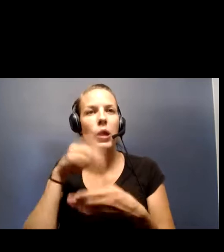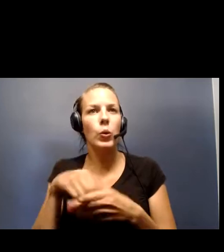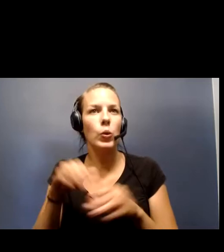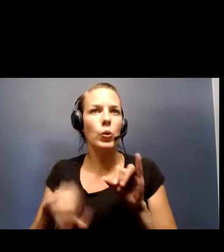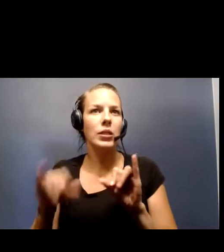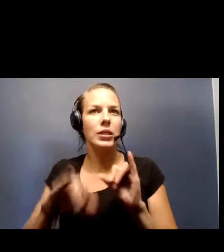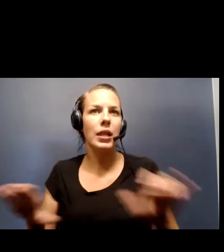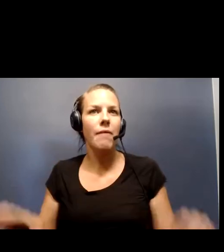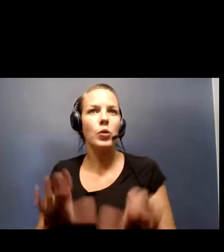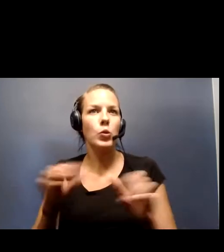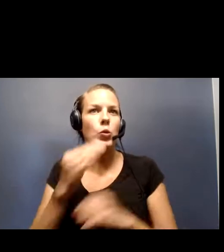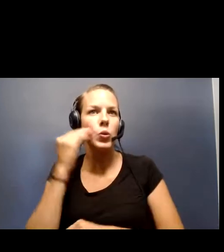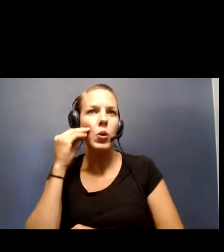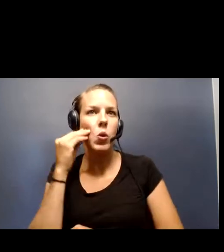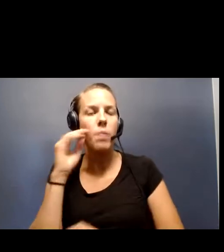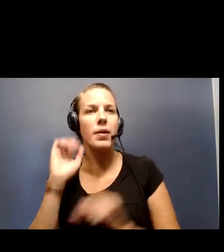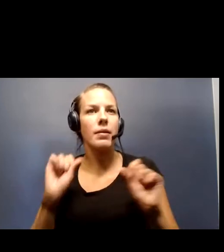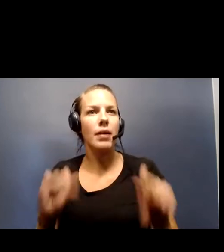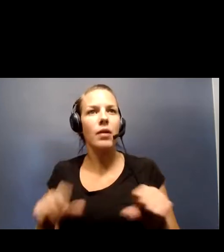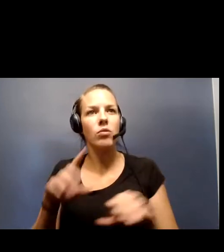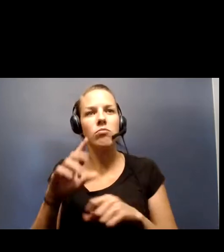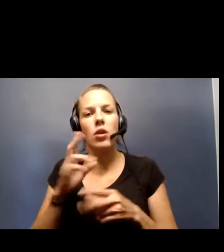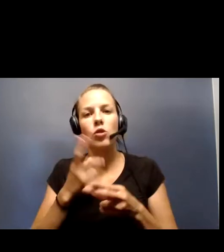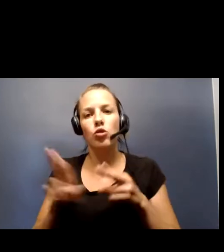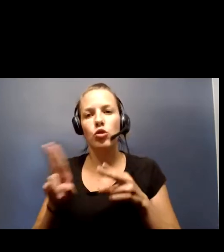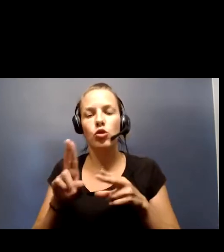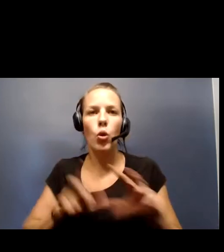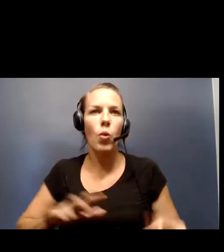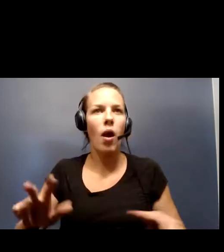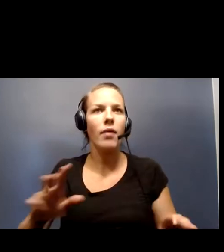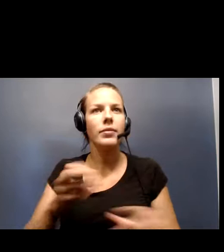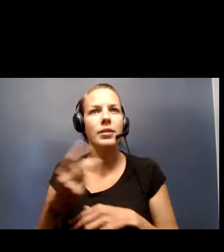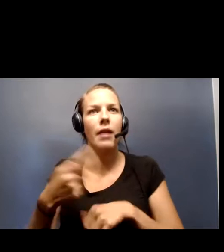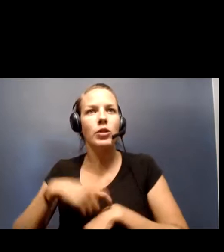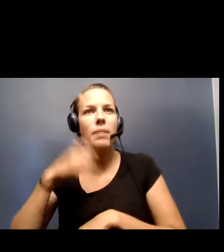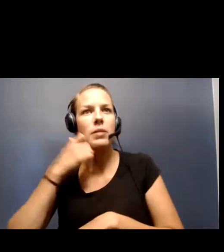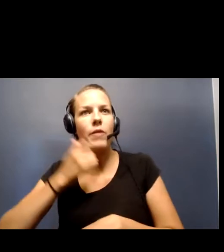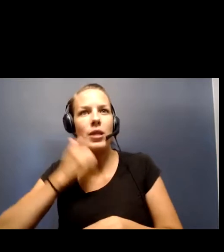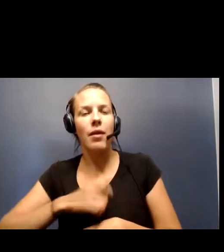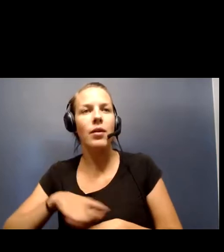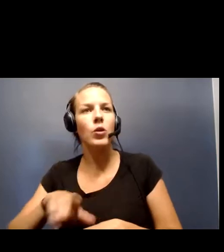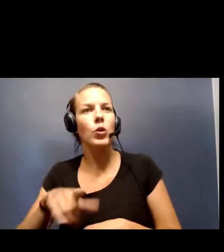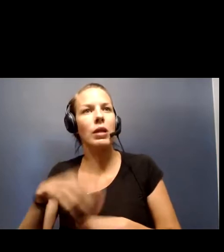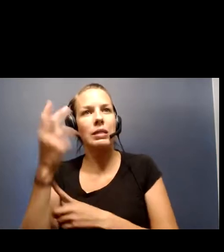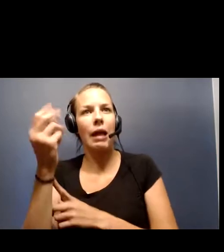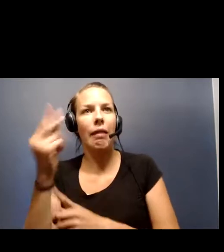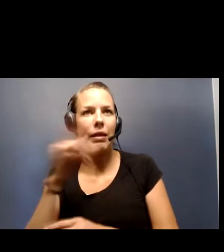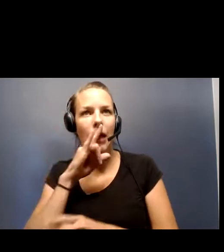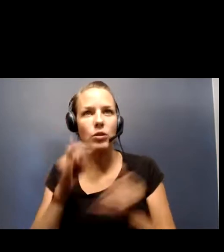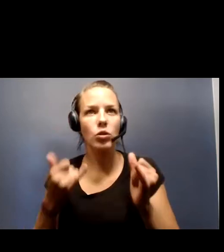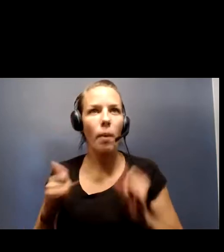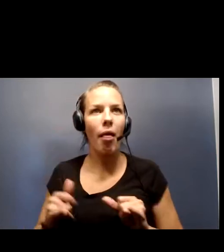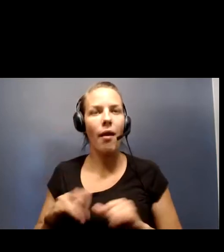that you can do at home. You can go for short walks several times per day. You can take the kids out to play Frisbee. You can